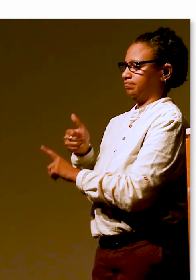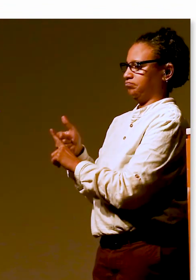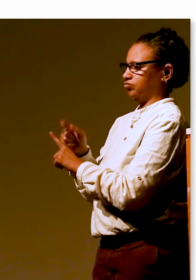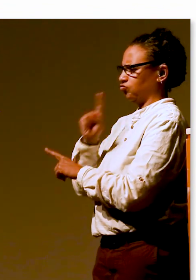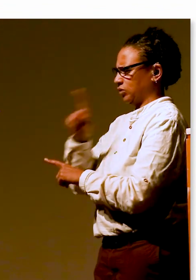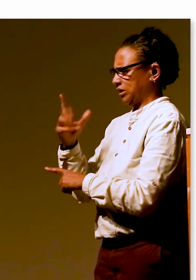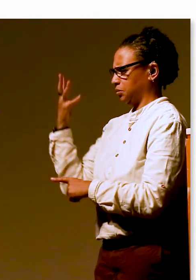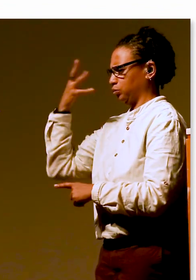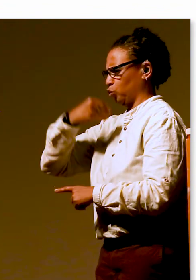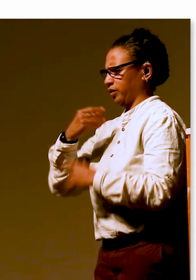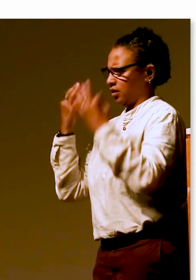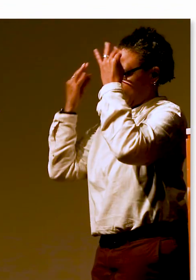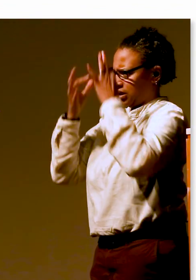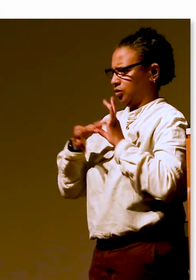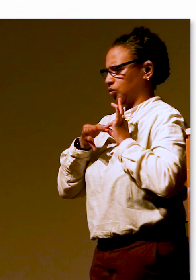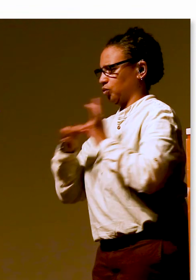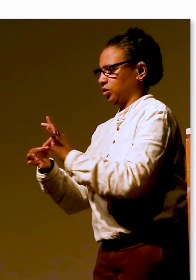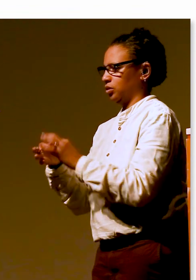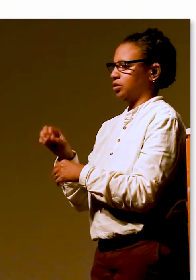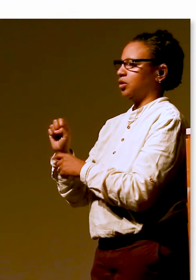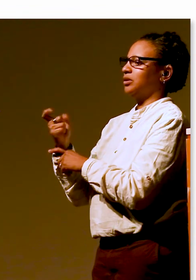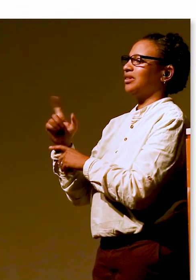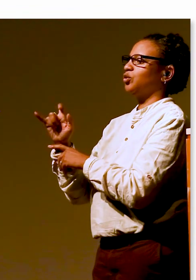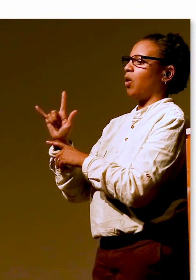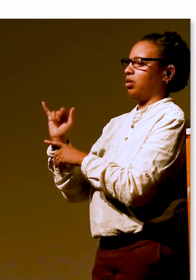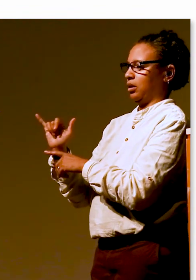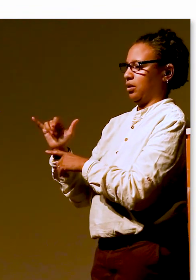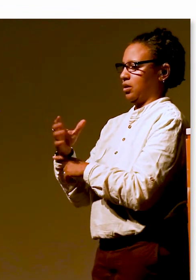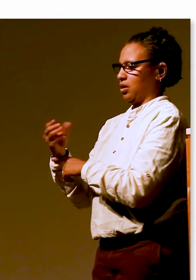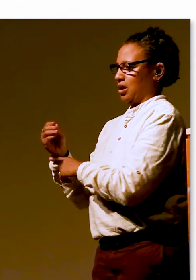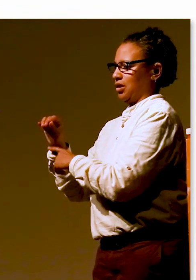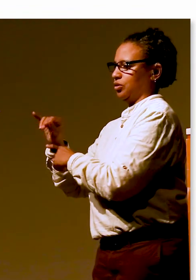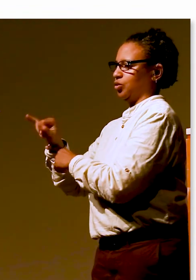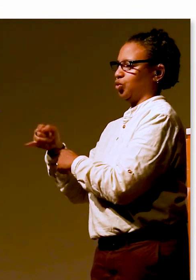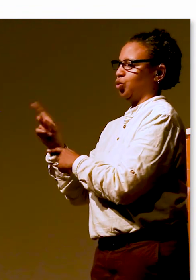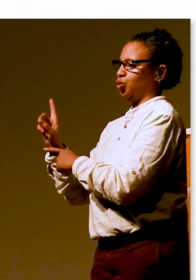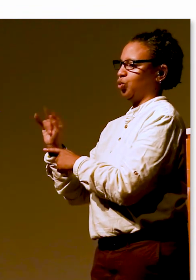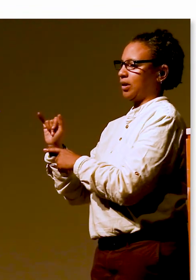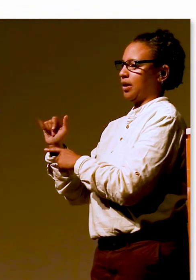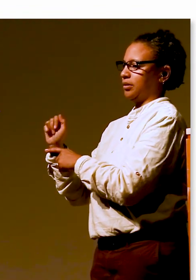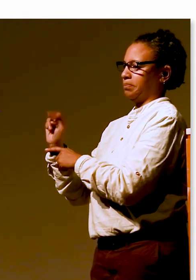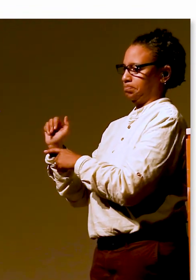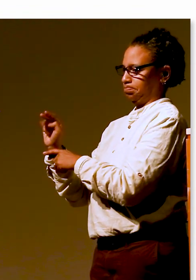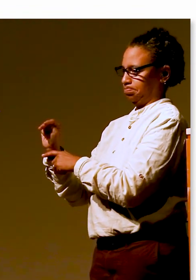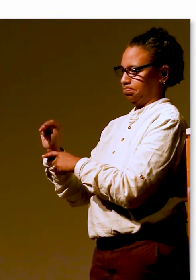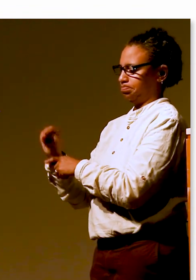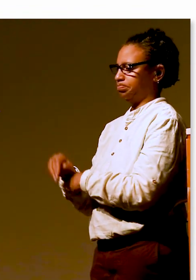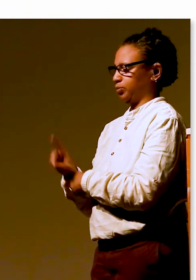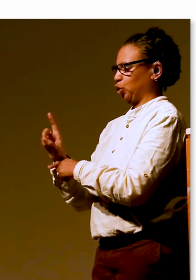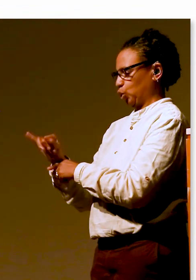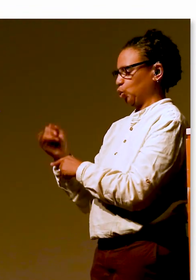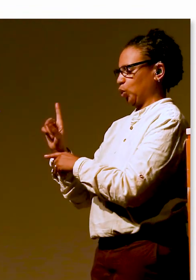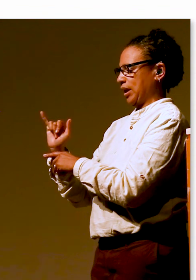Judaism. And in my book, I wrote about art and activism, and specifically like